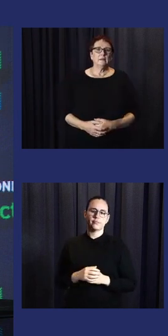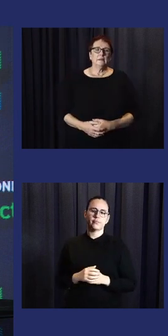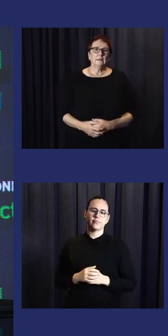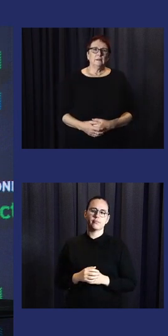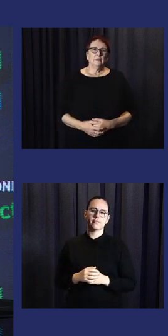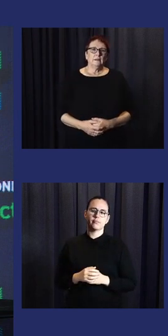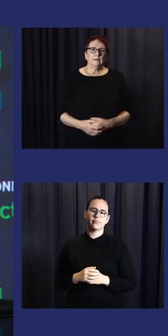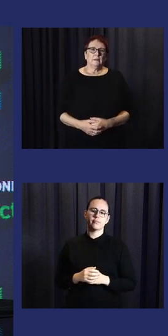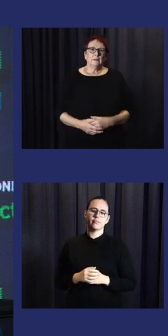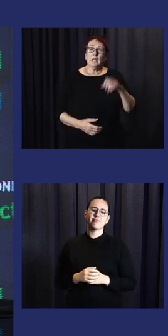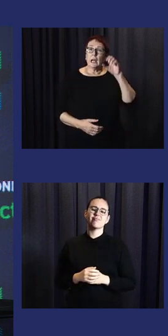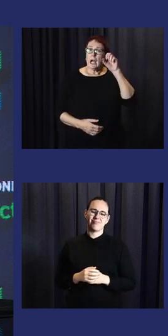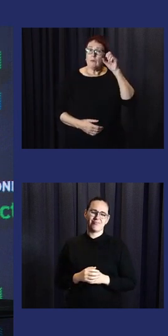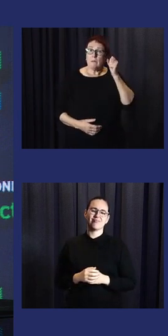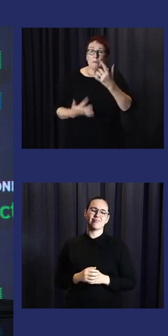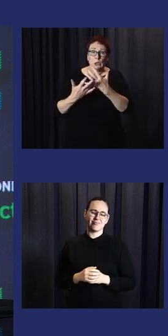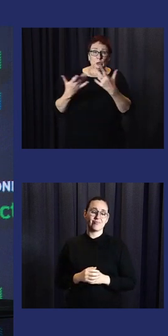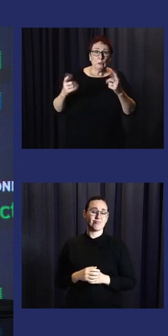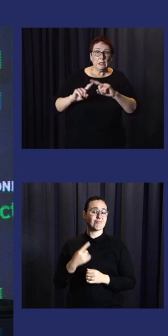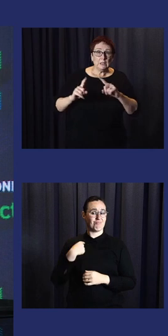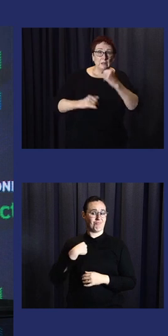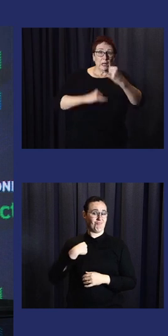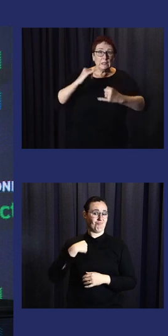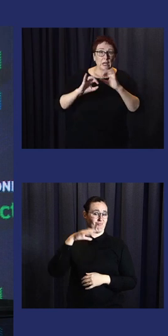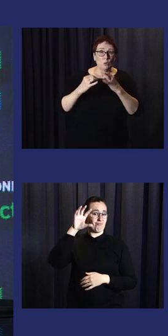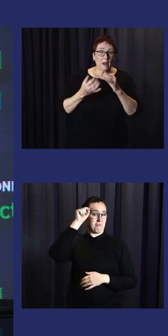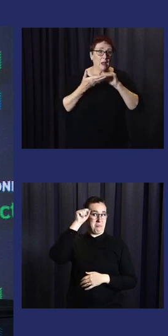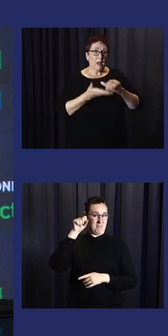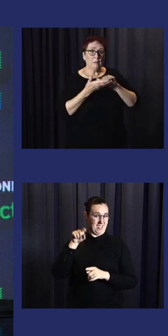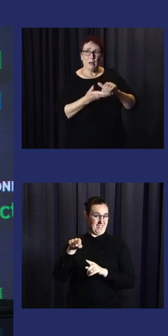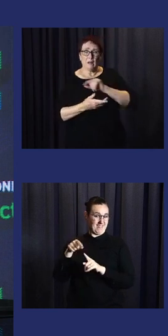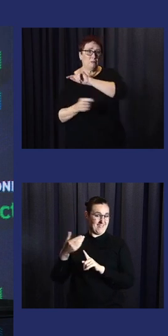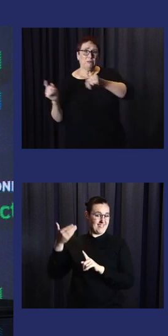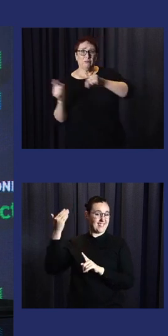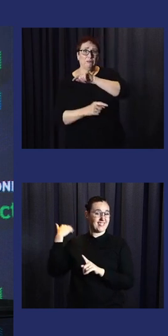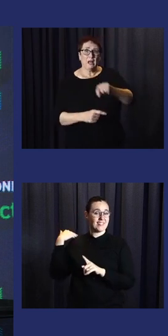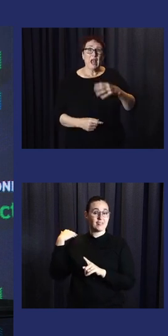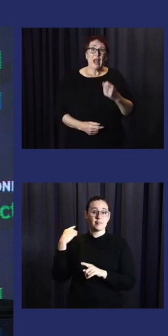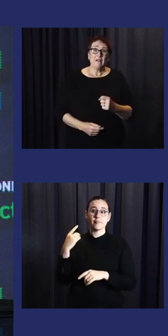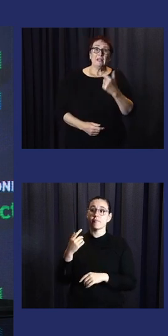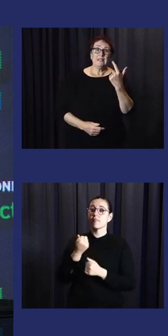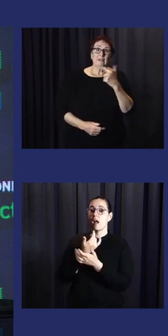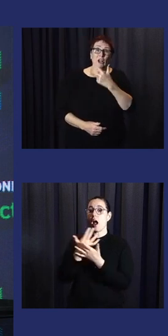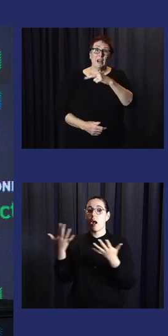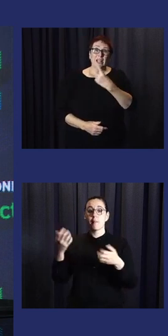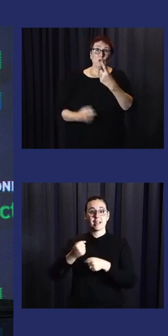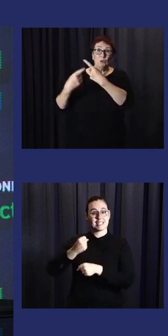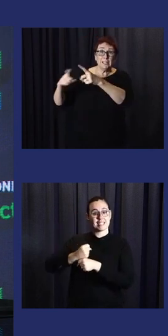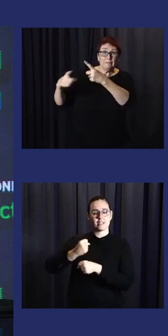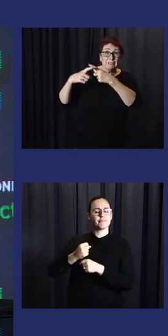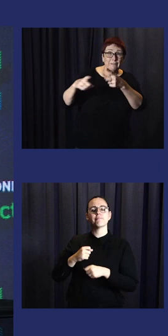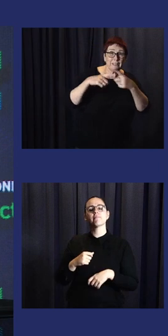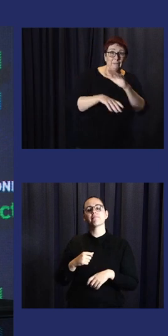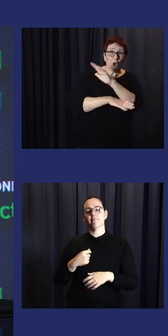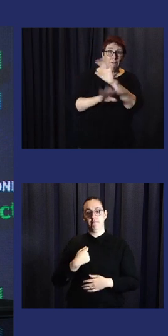the international organizations work in Aceh at that time. It's 782. That was the first